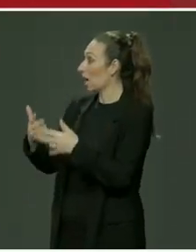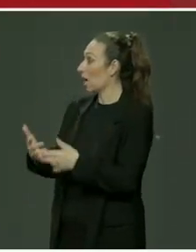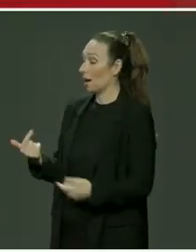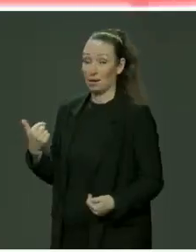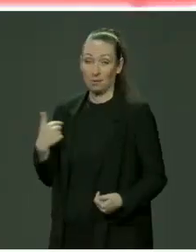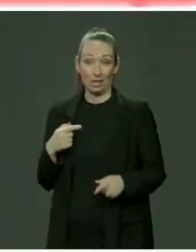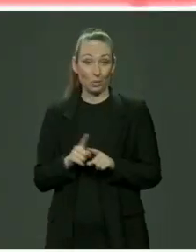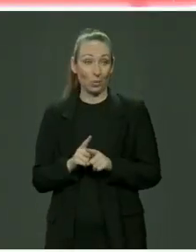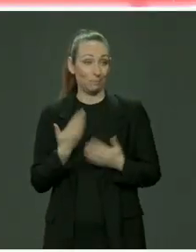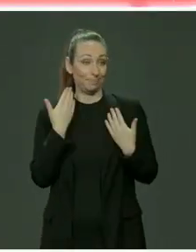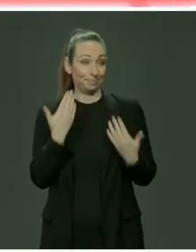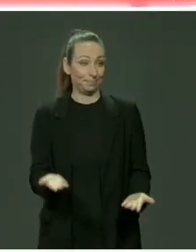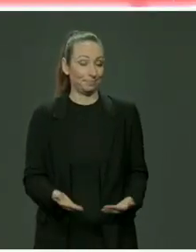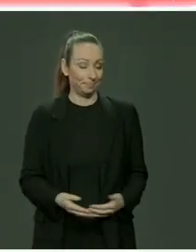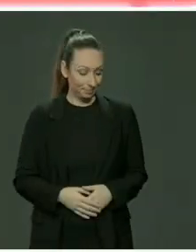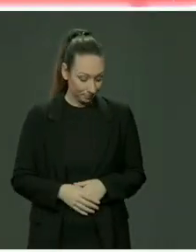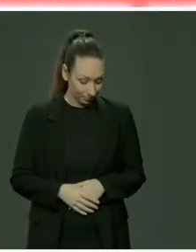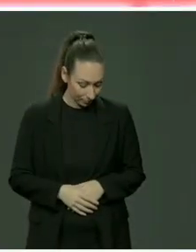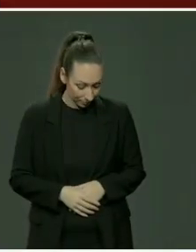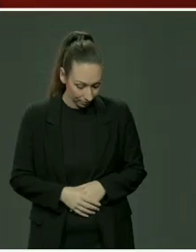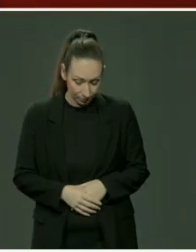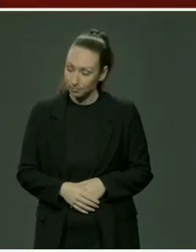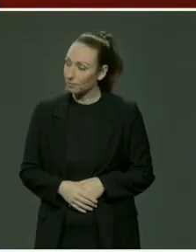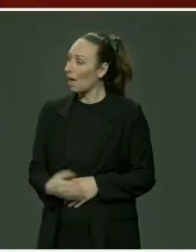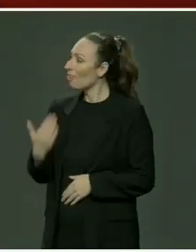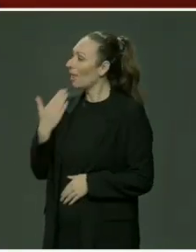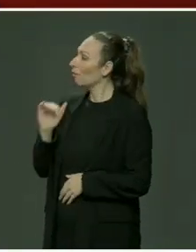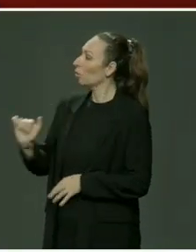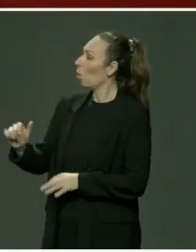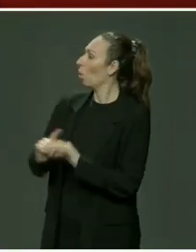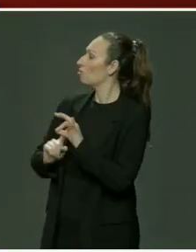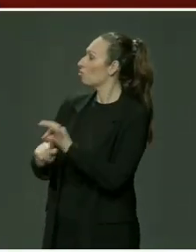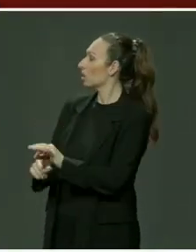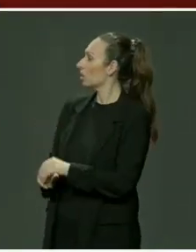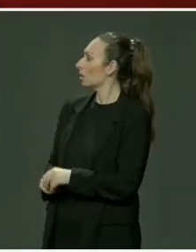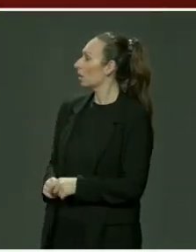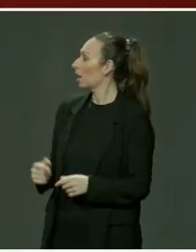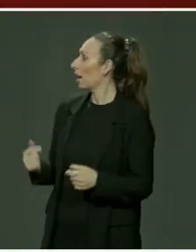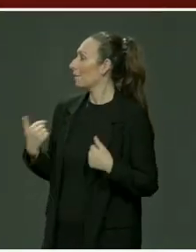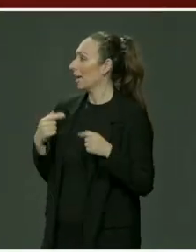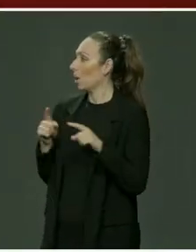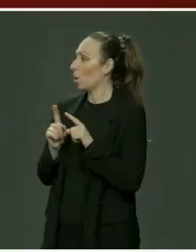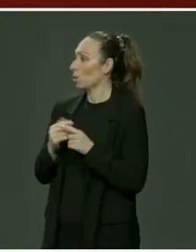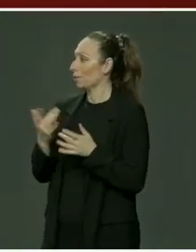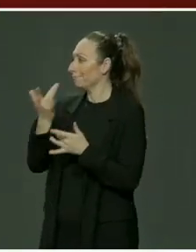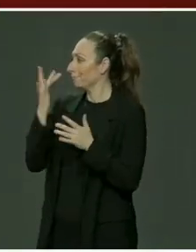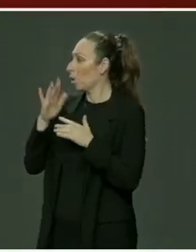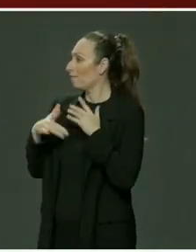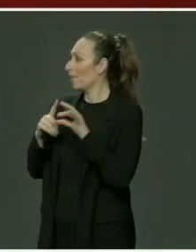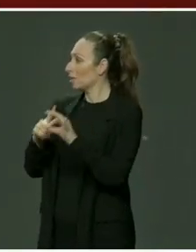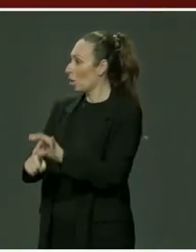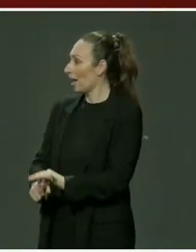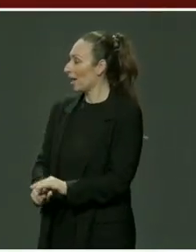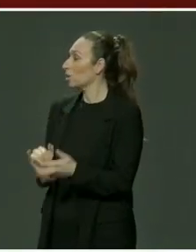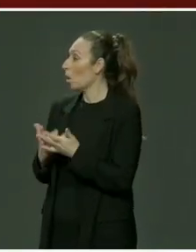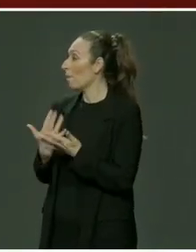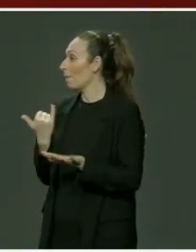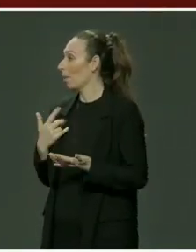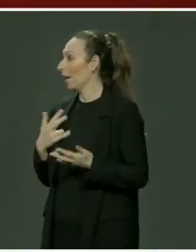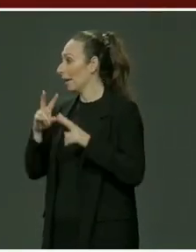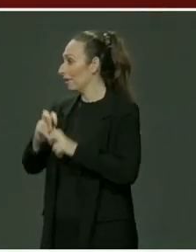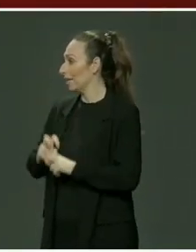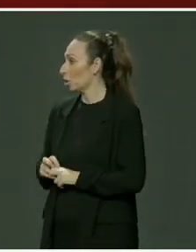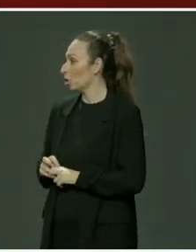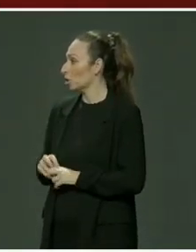Okay. Okay. Thanks for the question. Thank you. I also wasn't aware of that survey either. So why don't we do a bit of work on that and come back to you on that if we could,